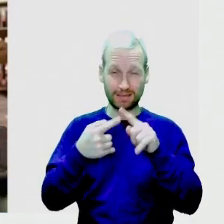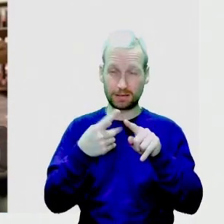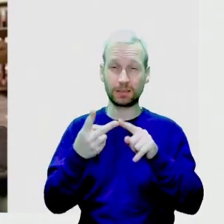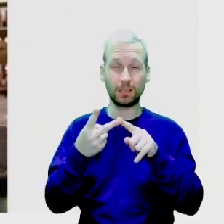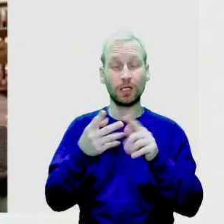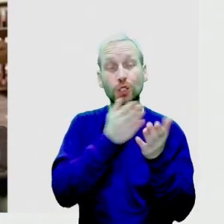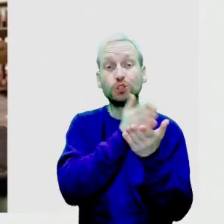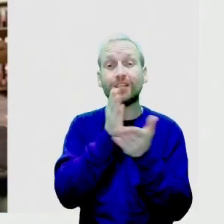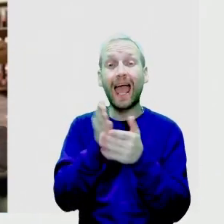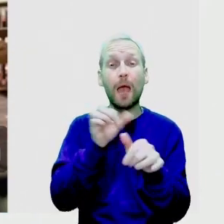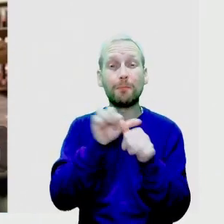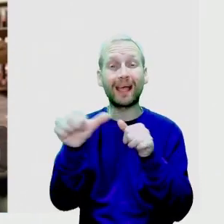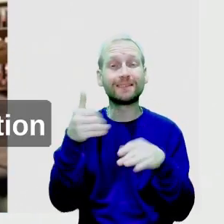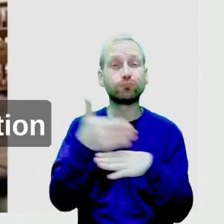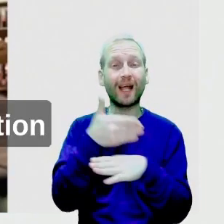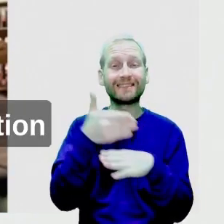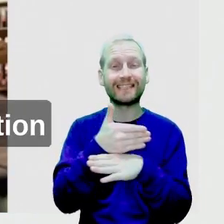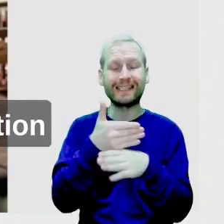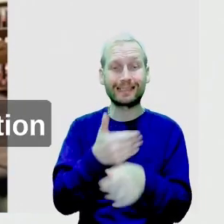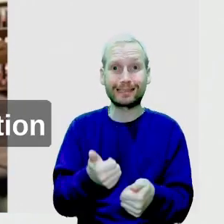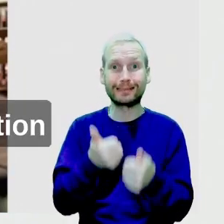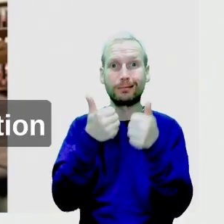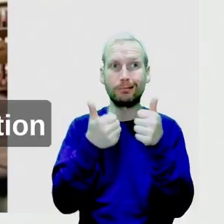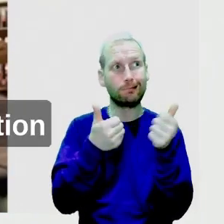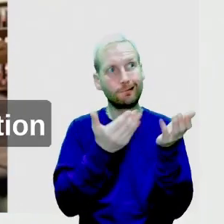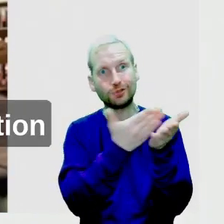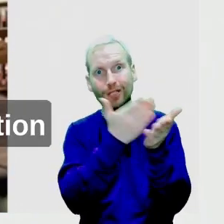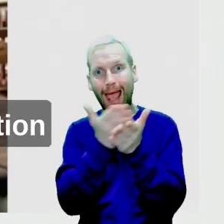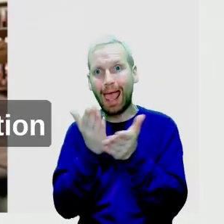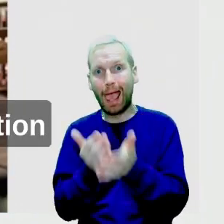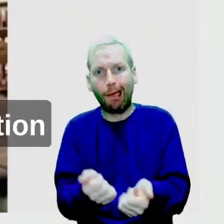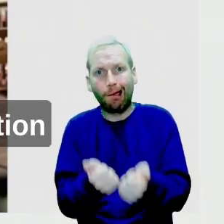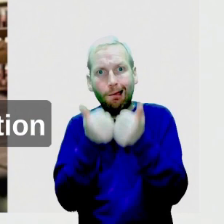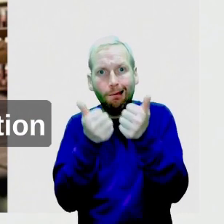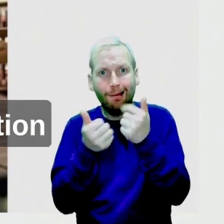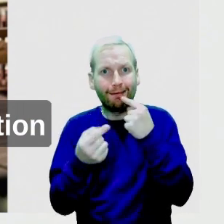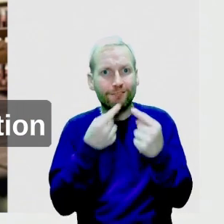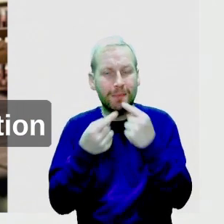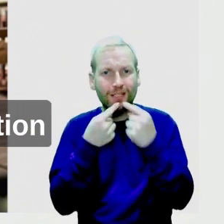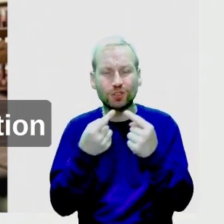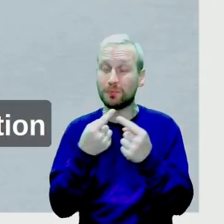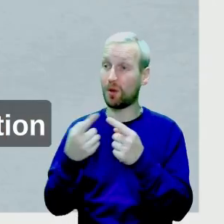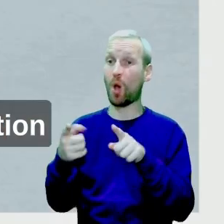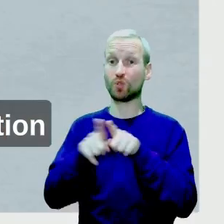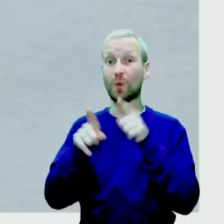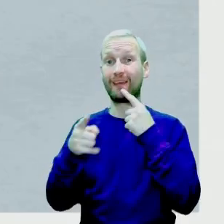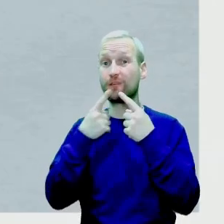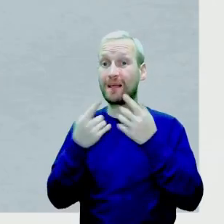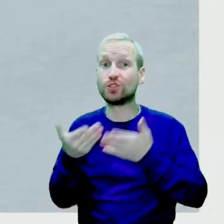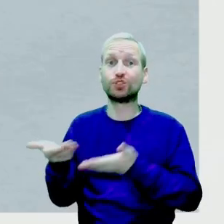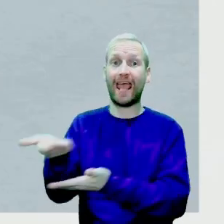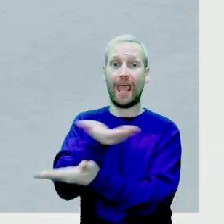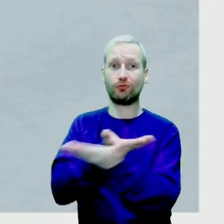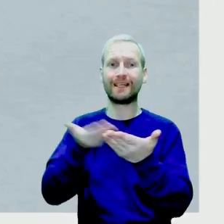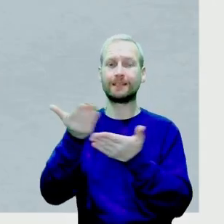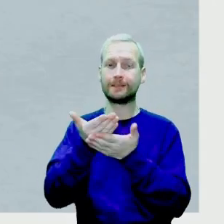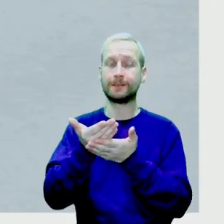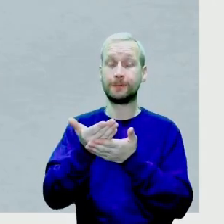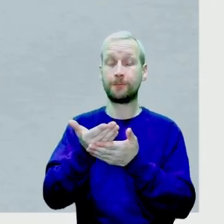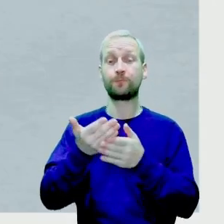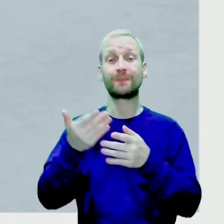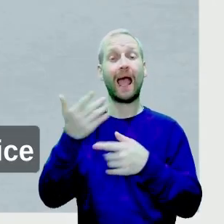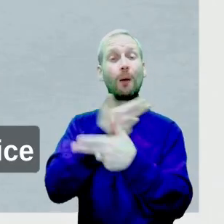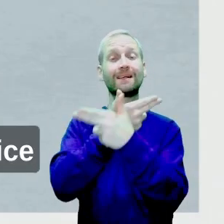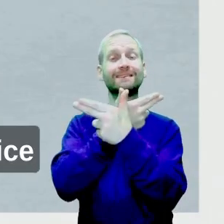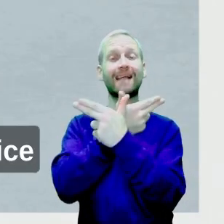to share best practice between surgeries, and better communication and information sharing. Our signposting service